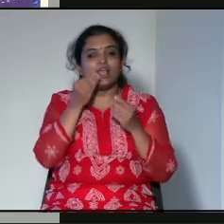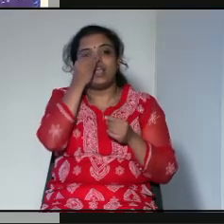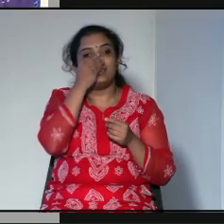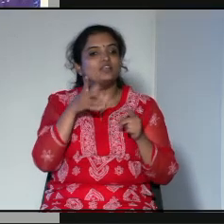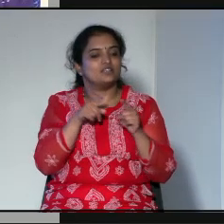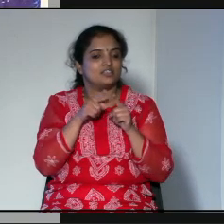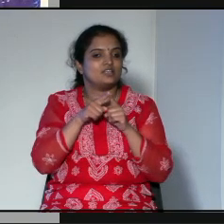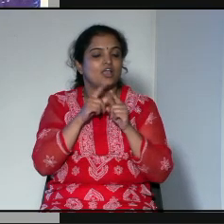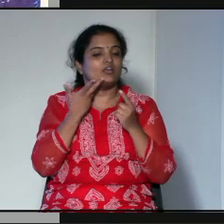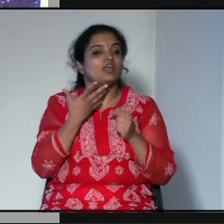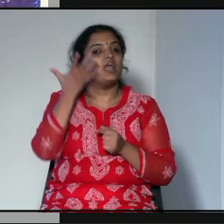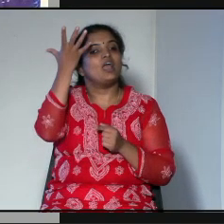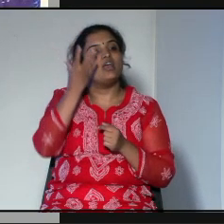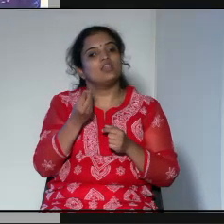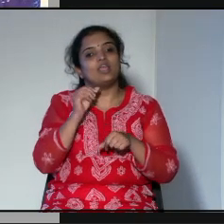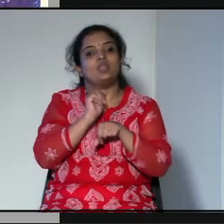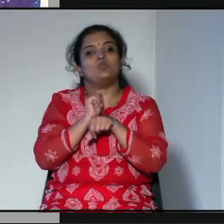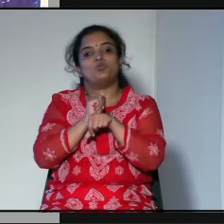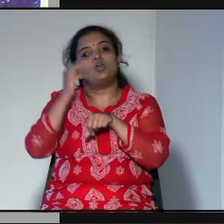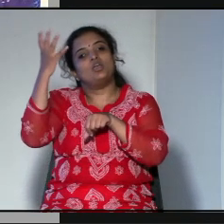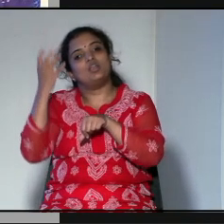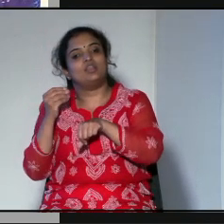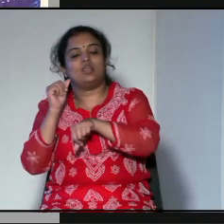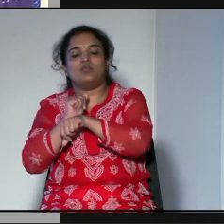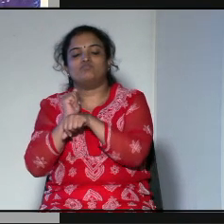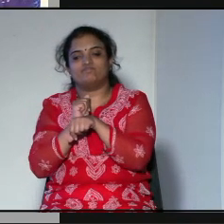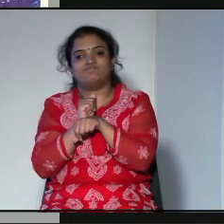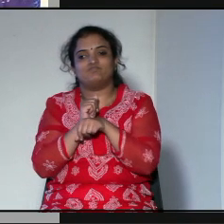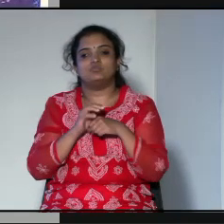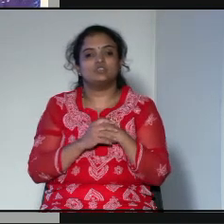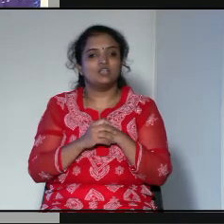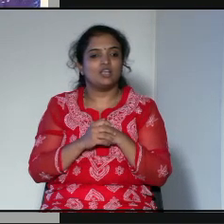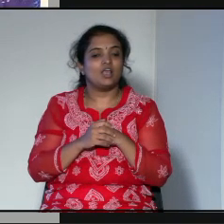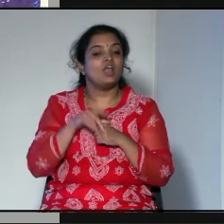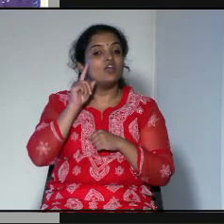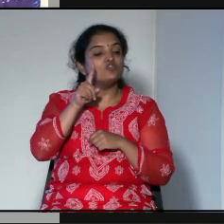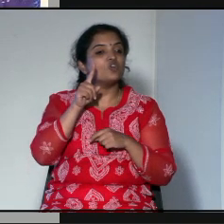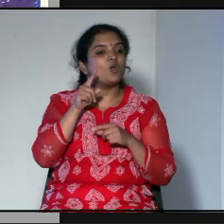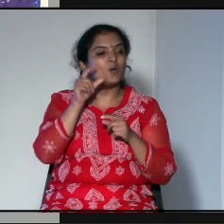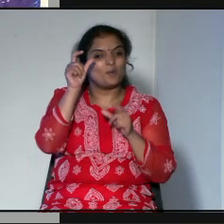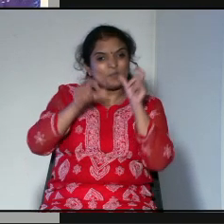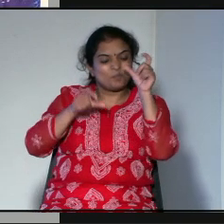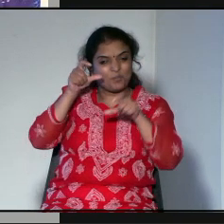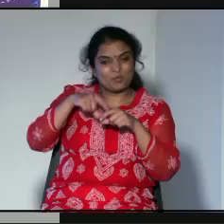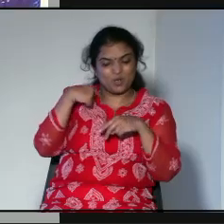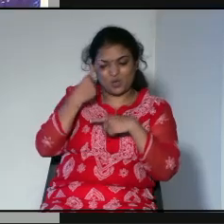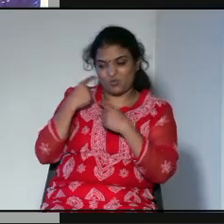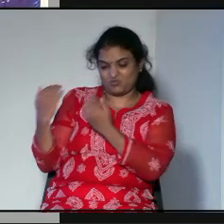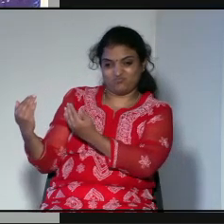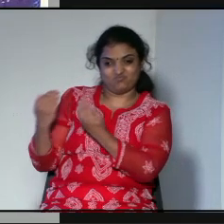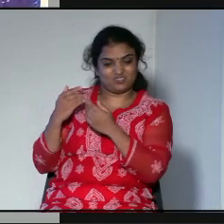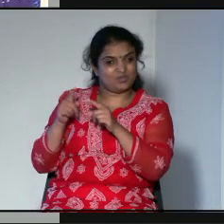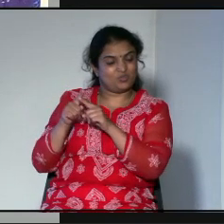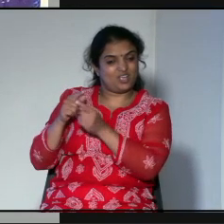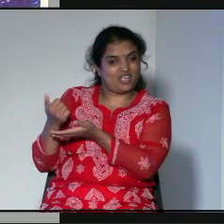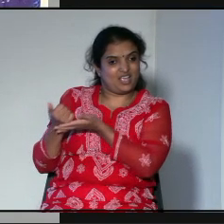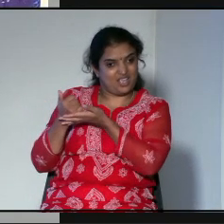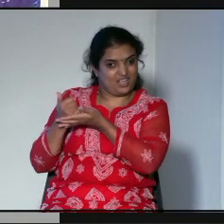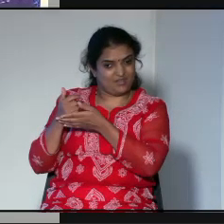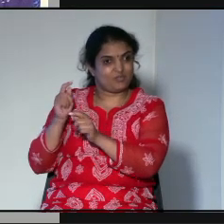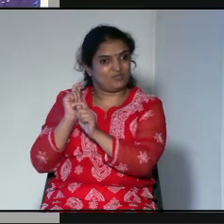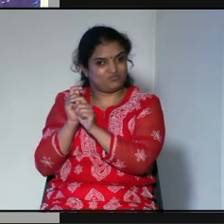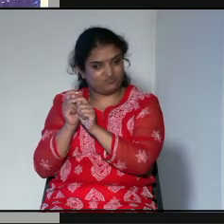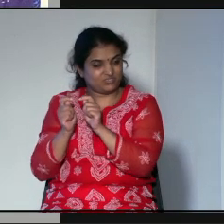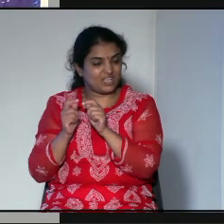on night after night. The helpers she assembled at Elachi were laborers drawn from